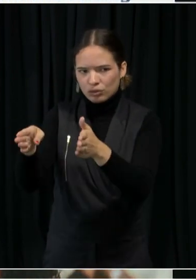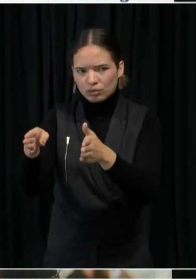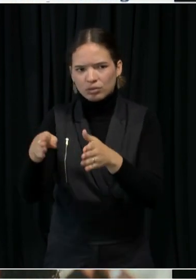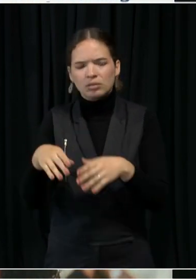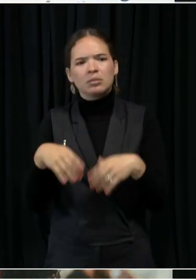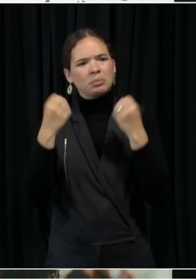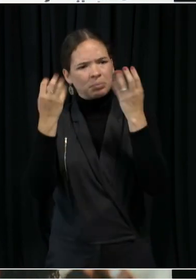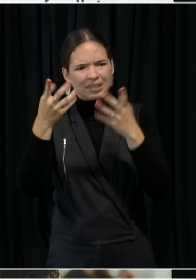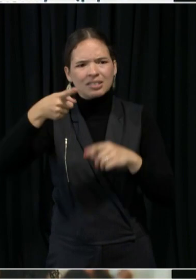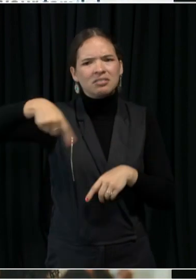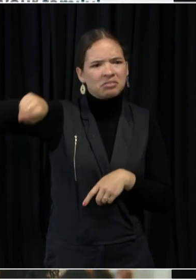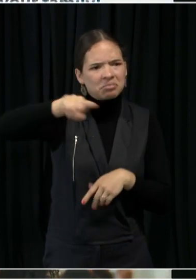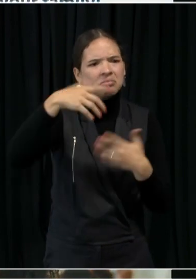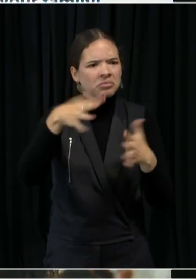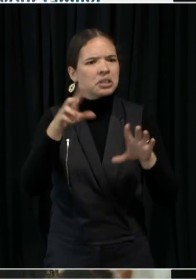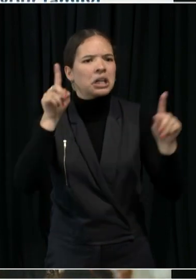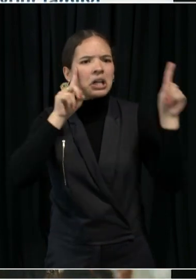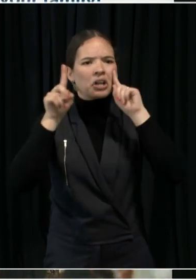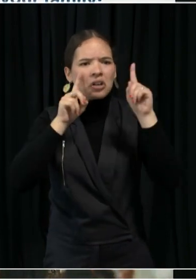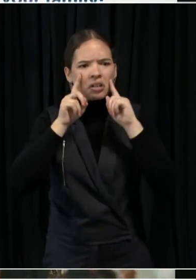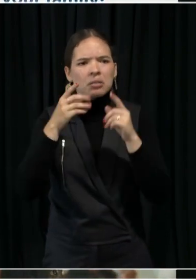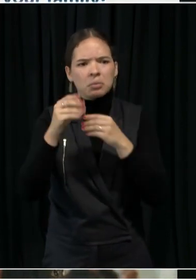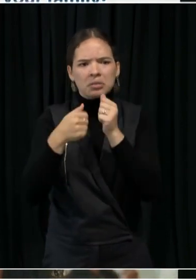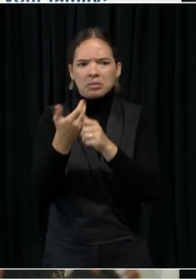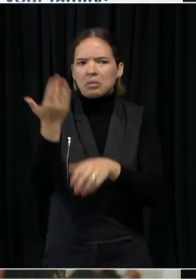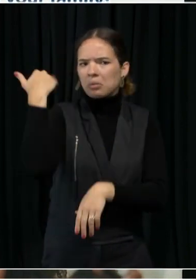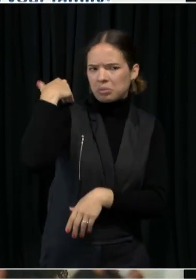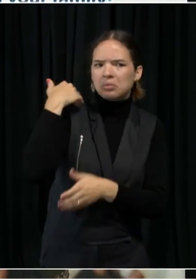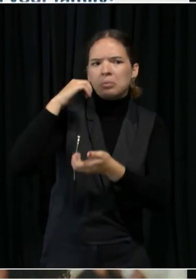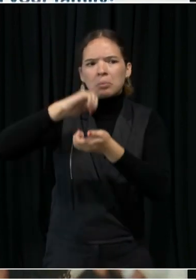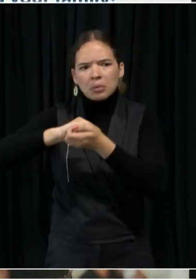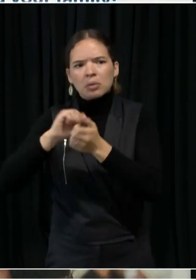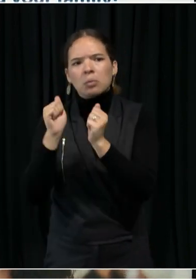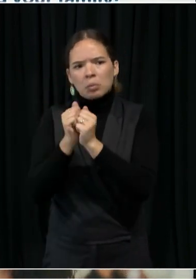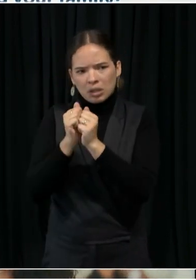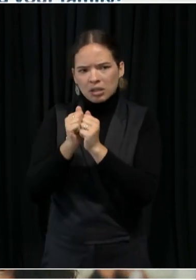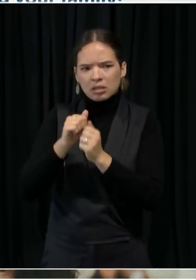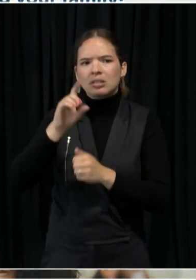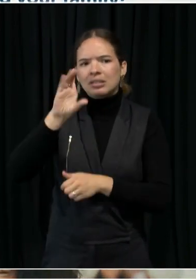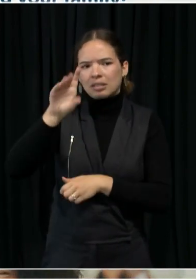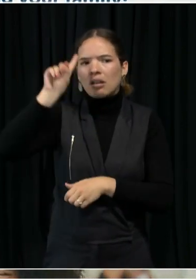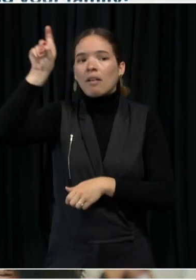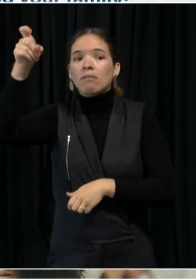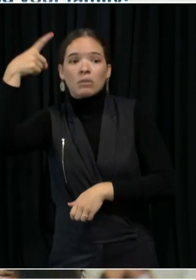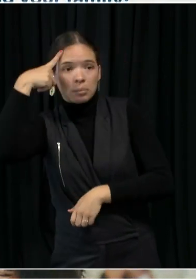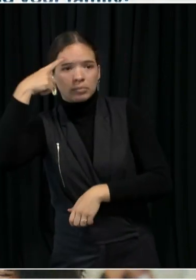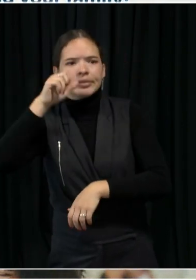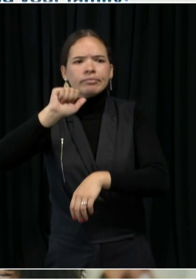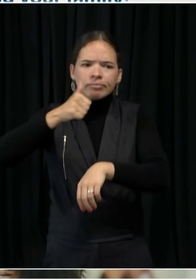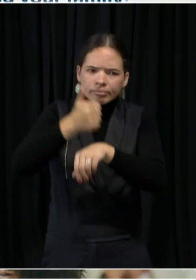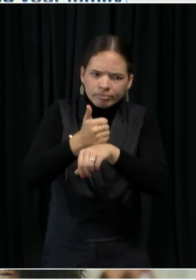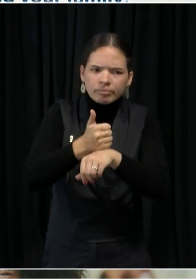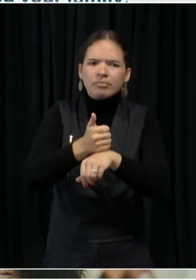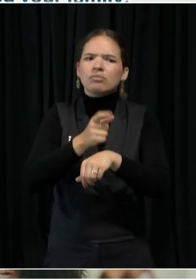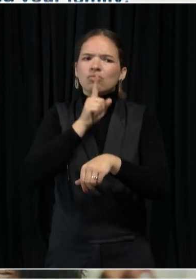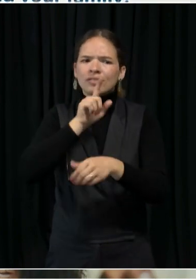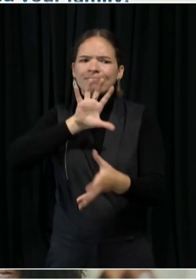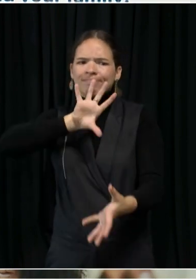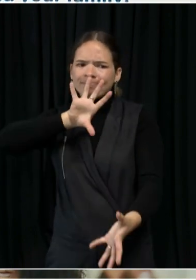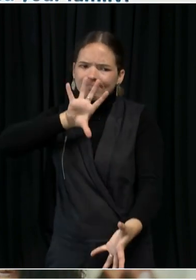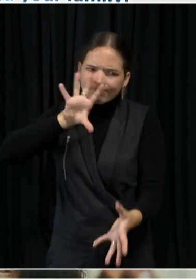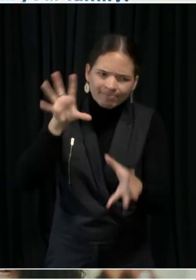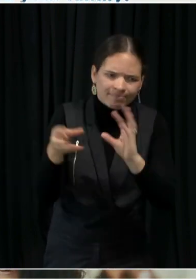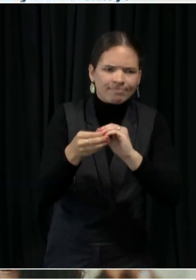several years, we have proudly partnered with the government of the District of Columbia to create a true comprehensive healthcare